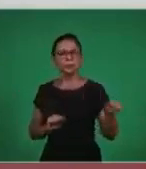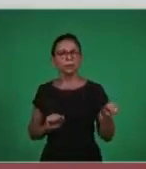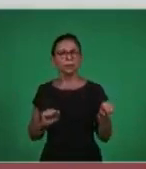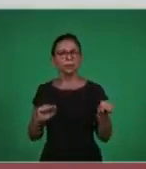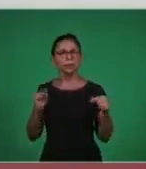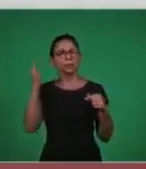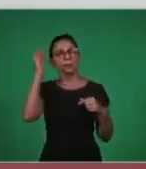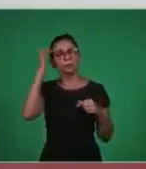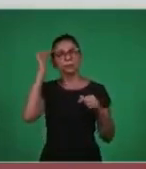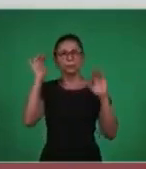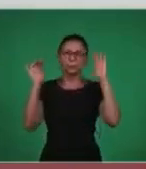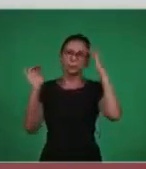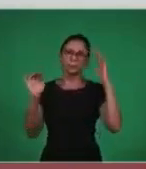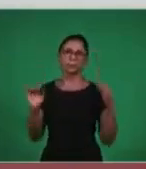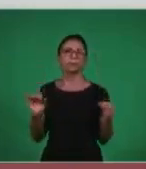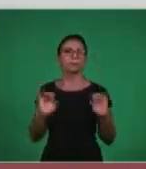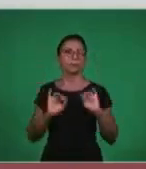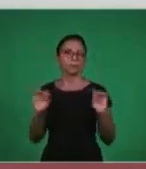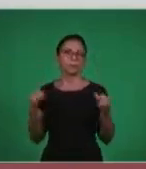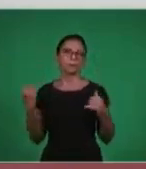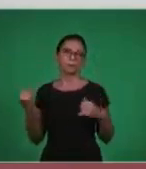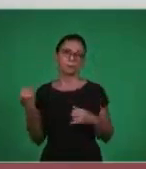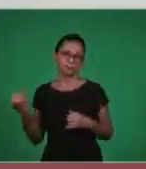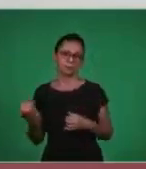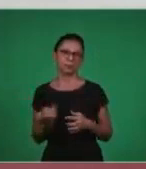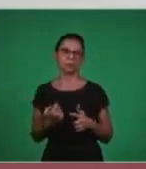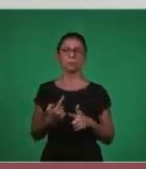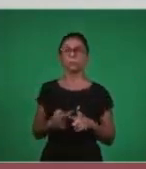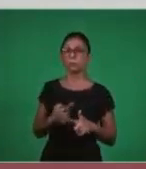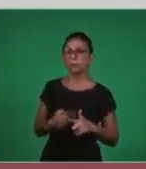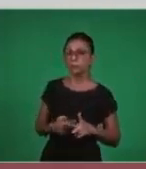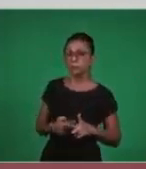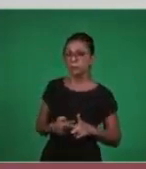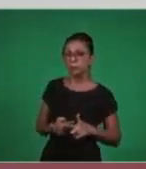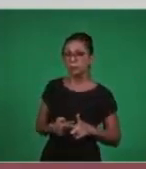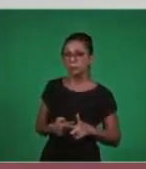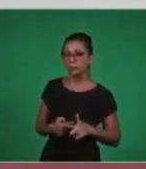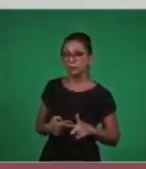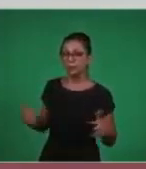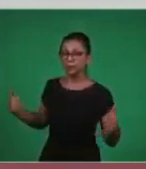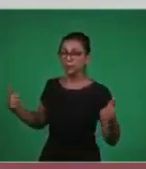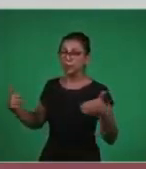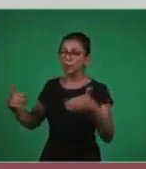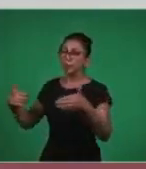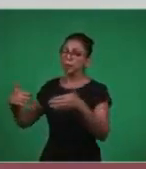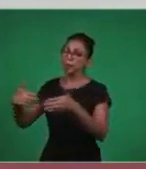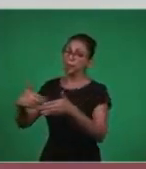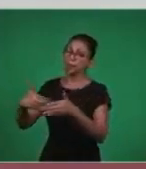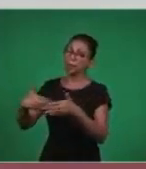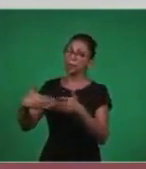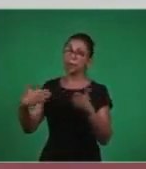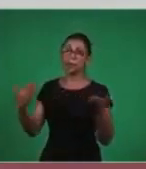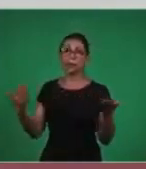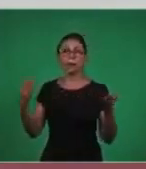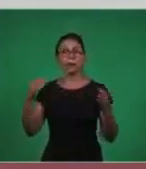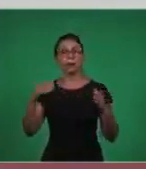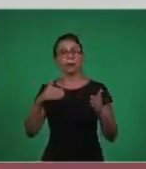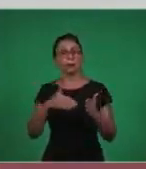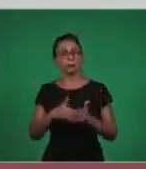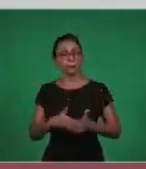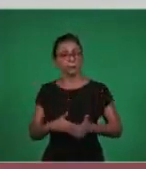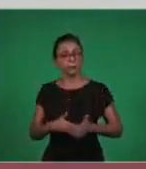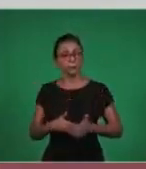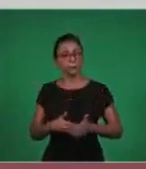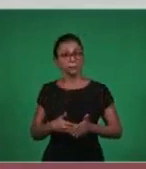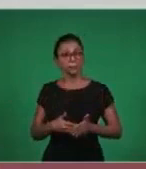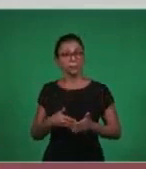and what is faith. And this, you need to give limits to each one. And to this